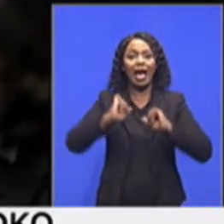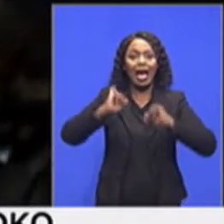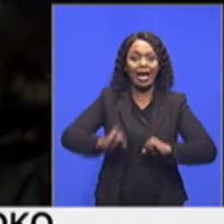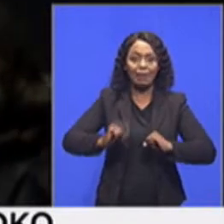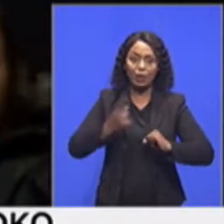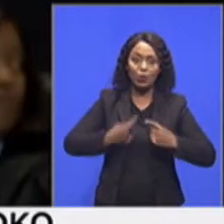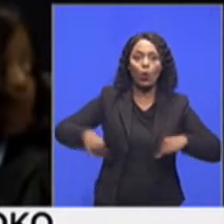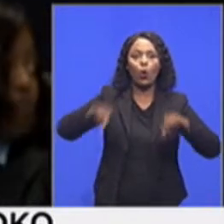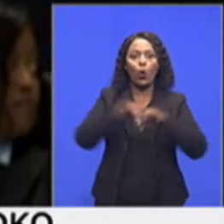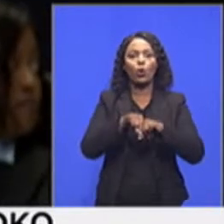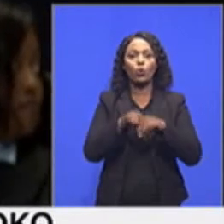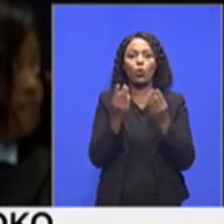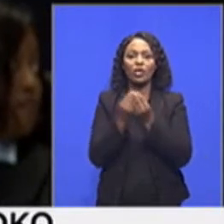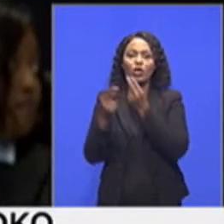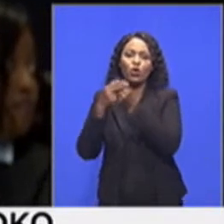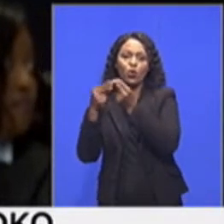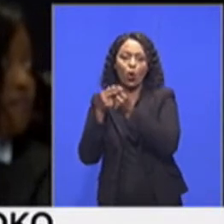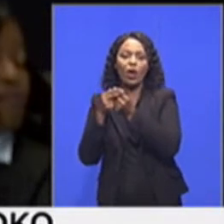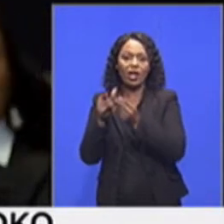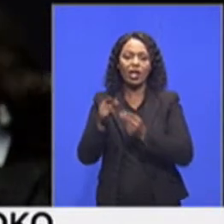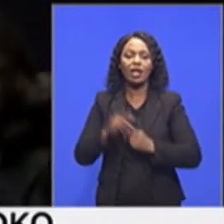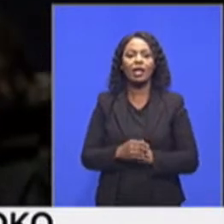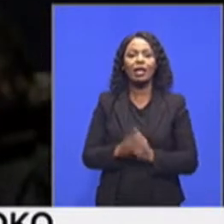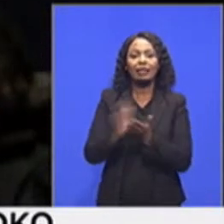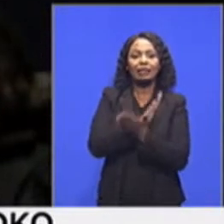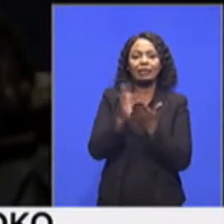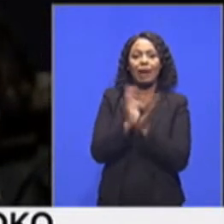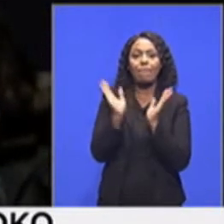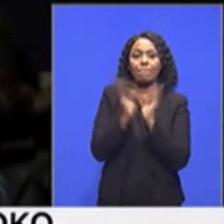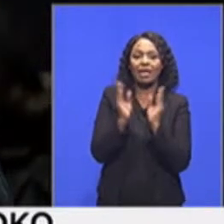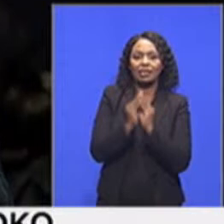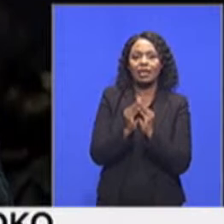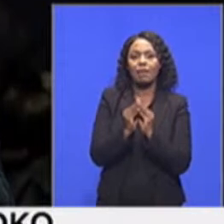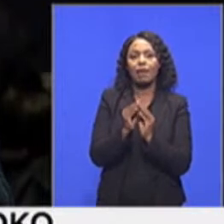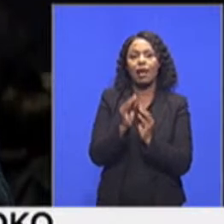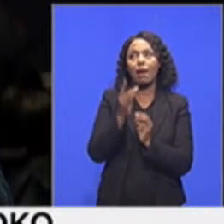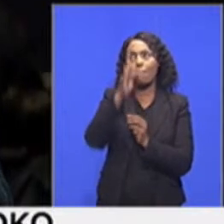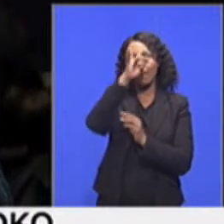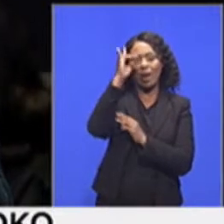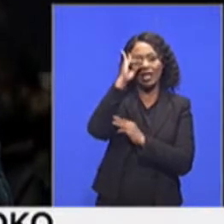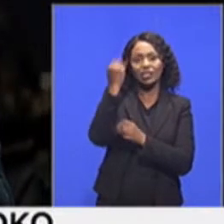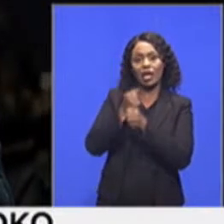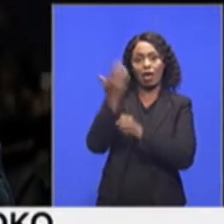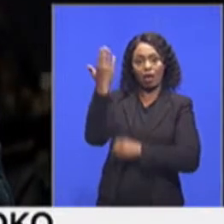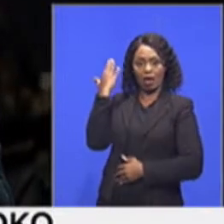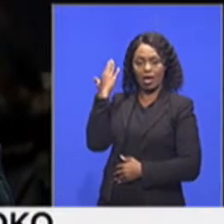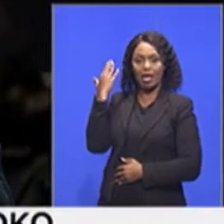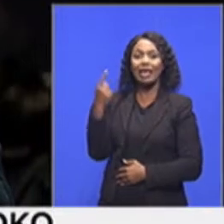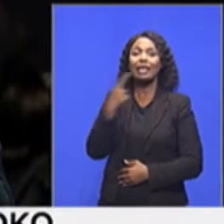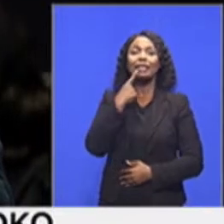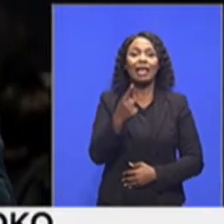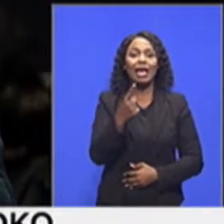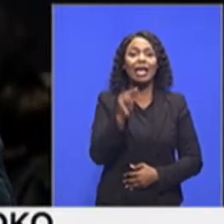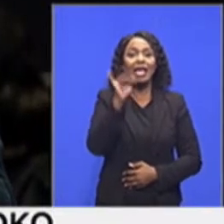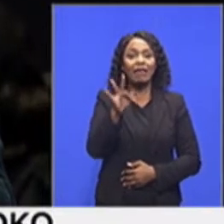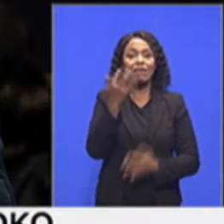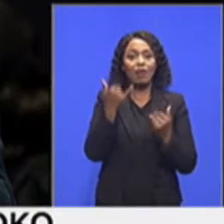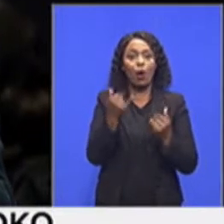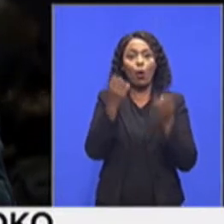and unions in the summit in March last year that they say if we put up a